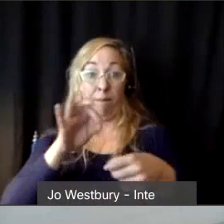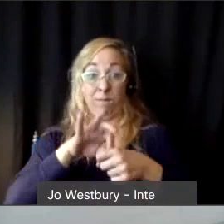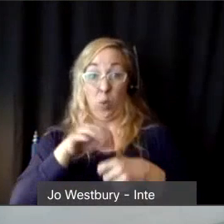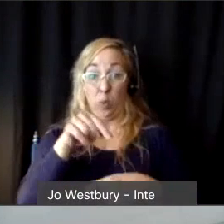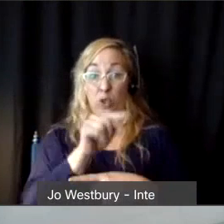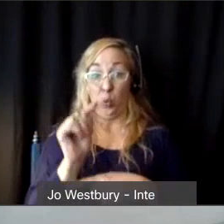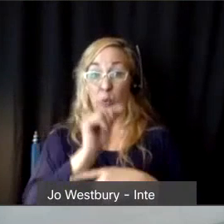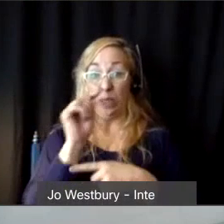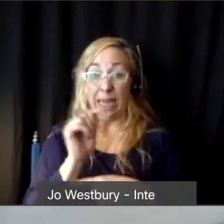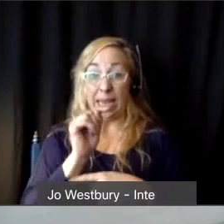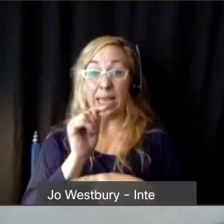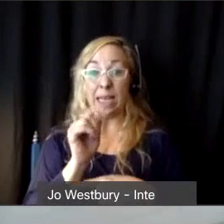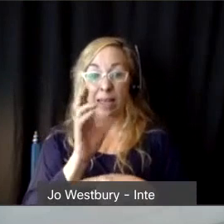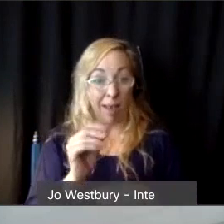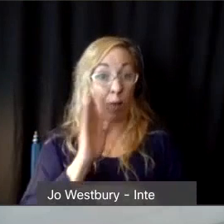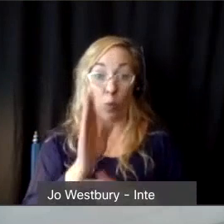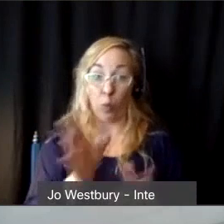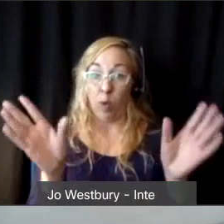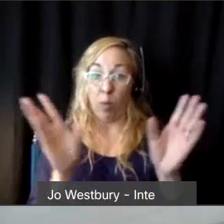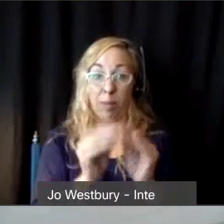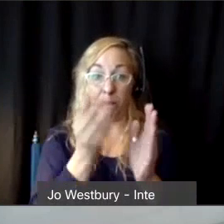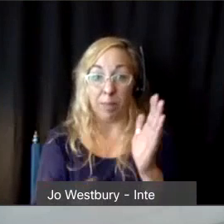And we will be talking next week.